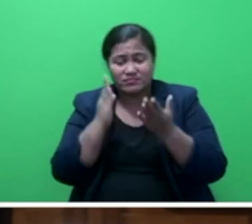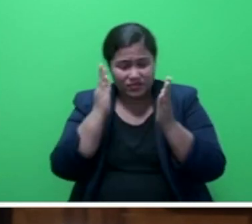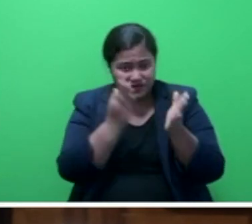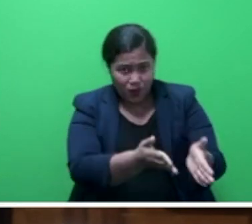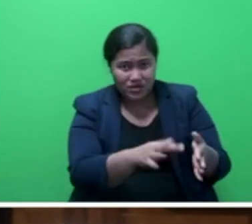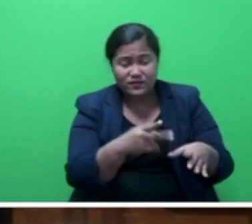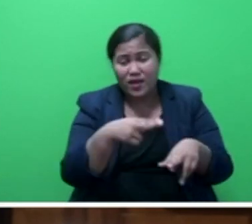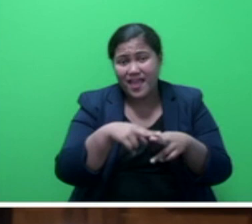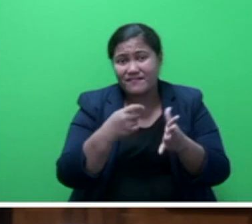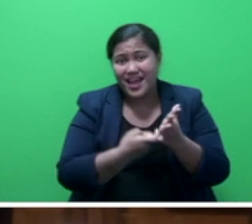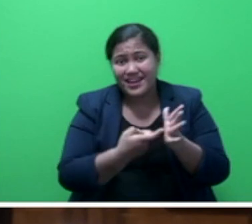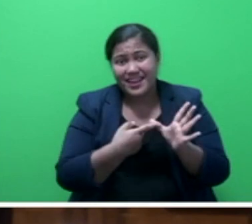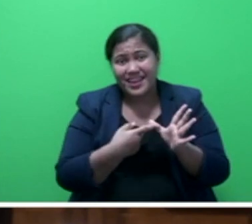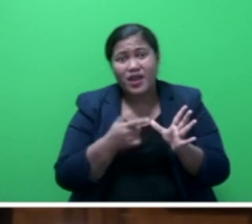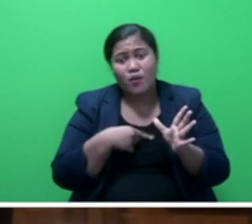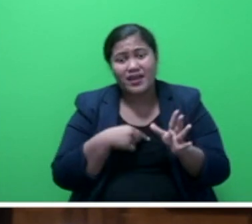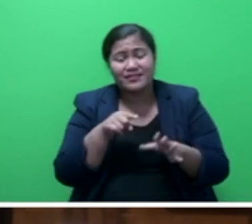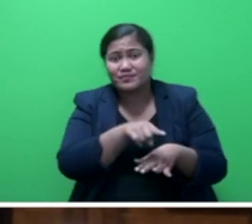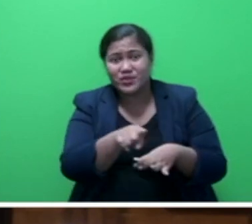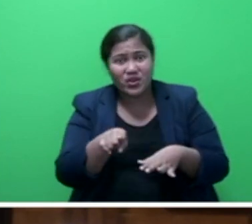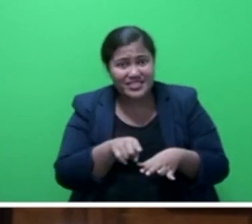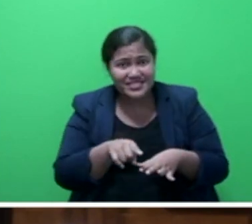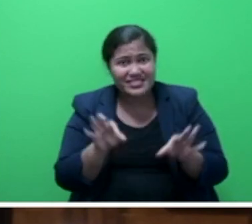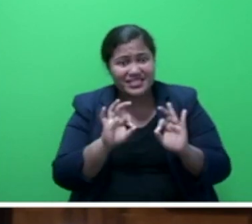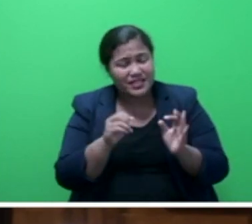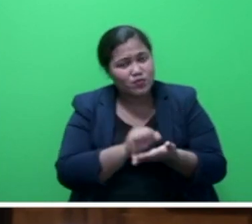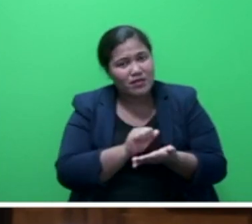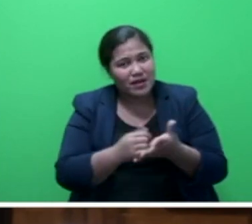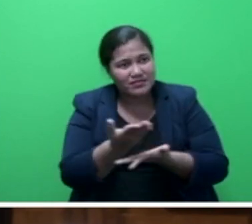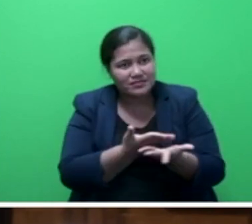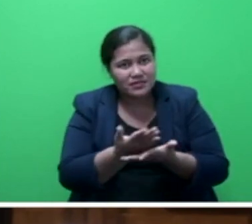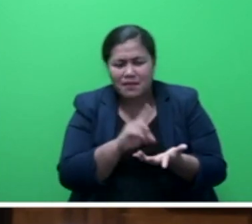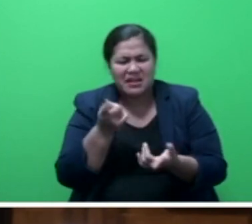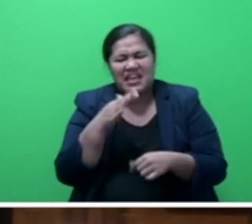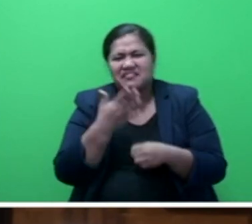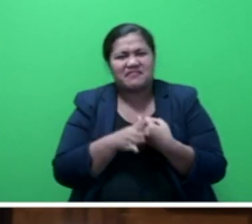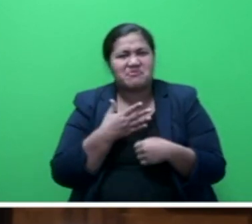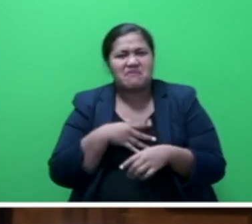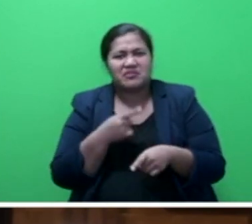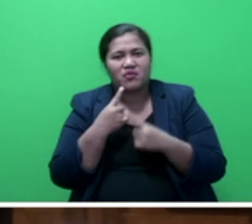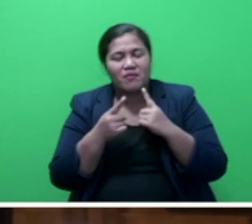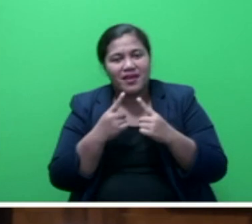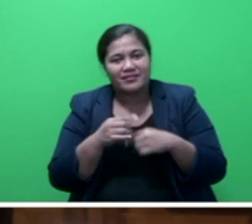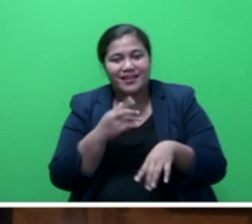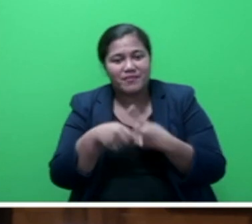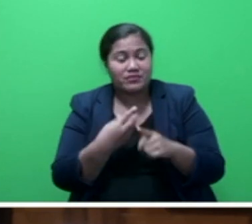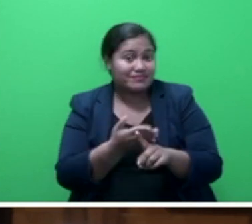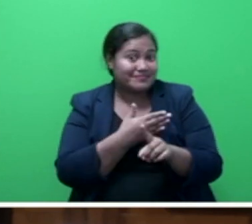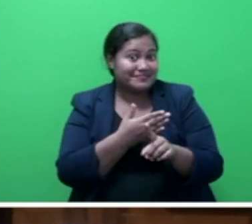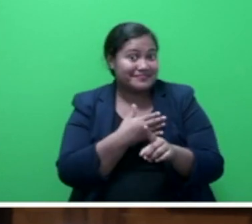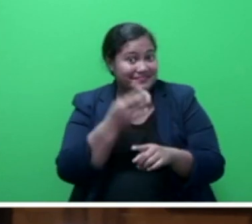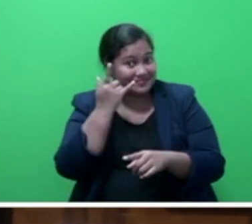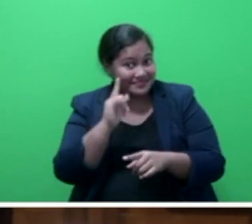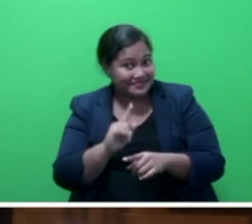FRA because of non-compliance, which is completely incorrect. I actually did not want to comment on the previous motion regarding the Auditor